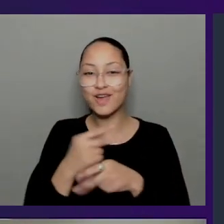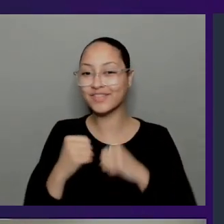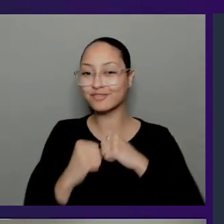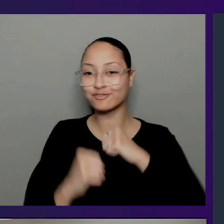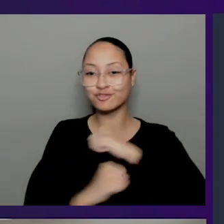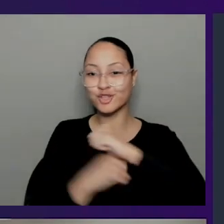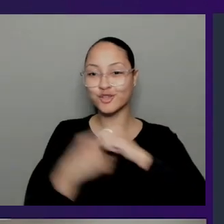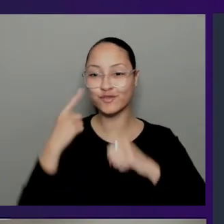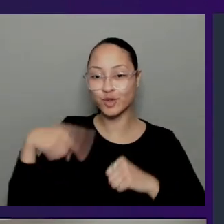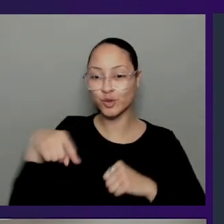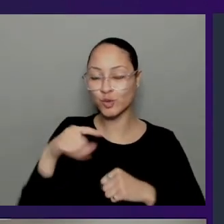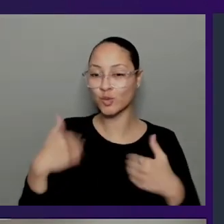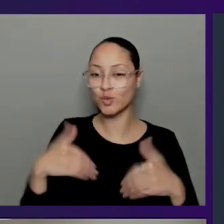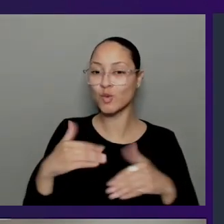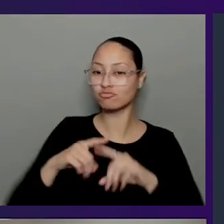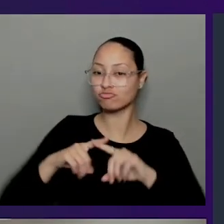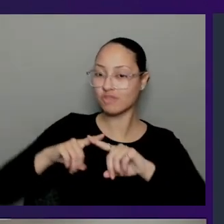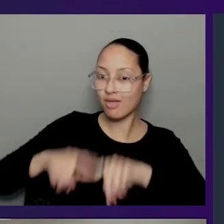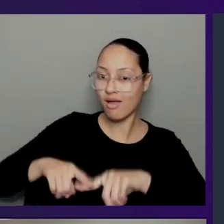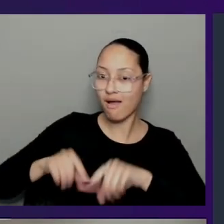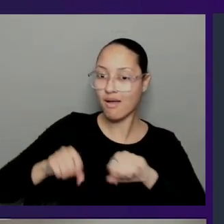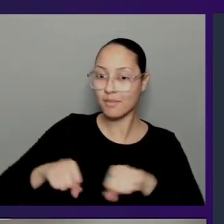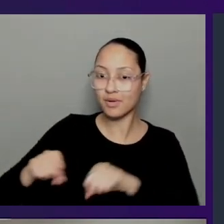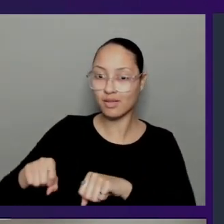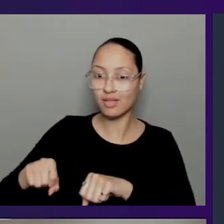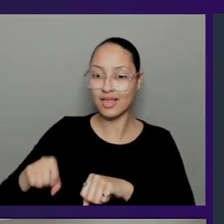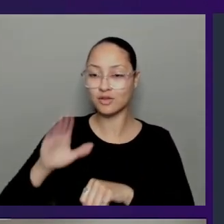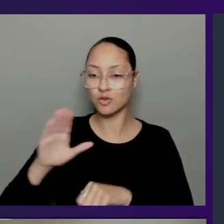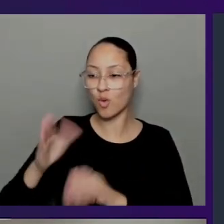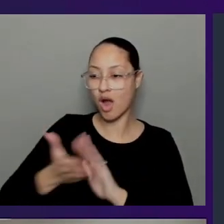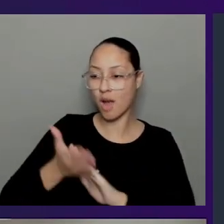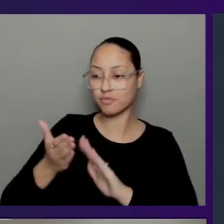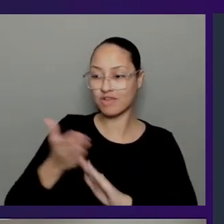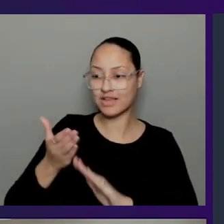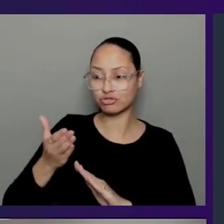and it reduces your operational overhead. And you